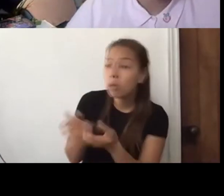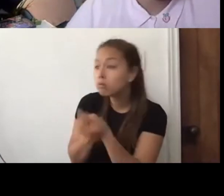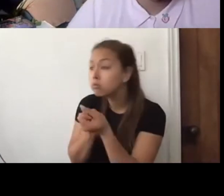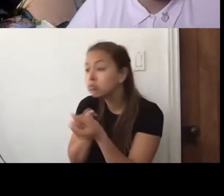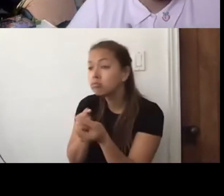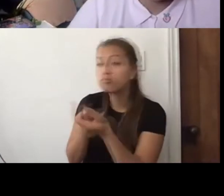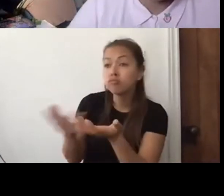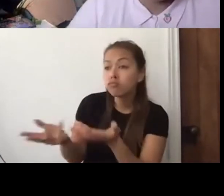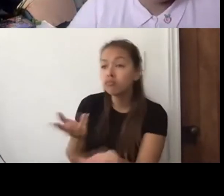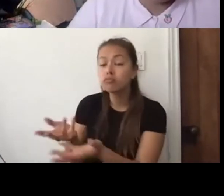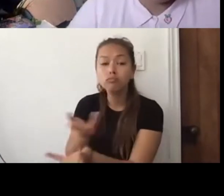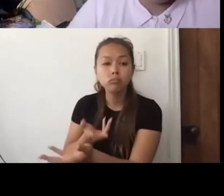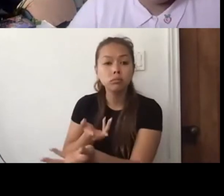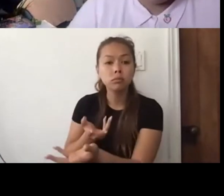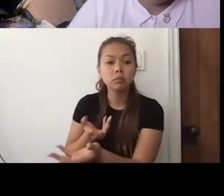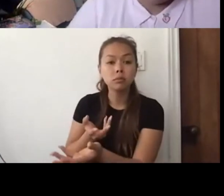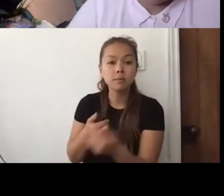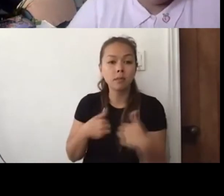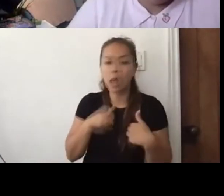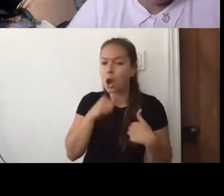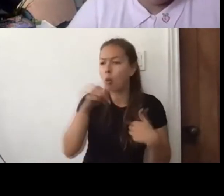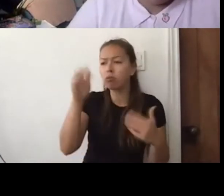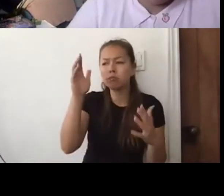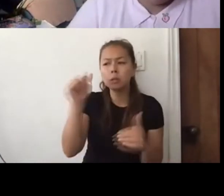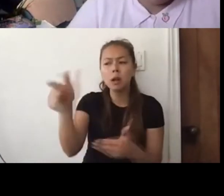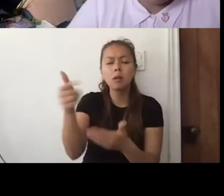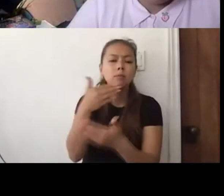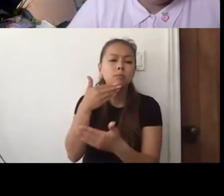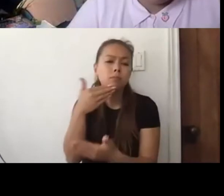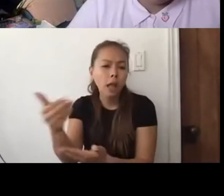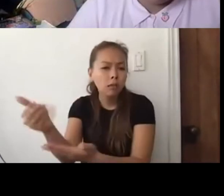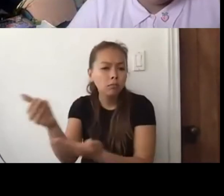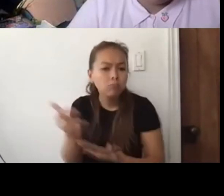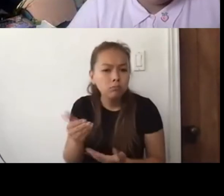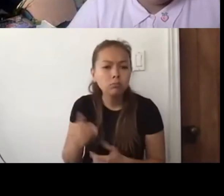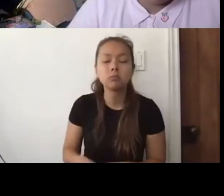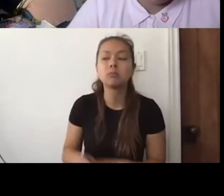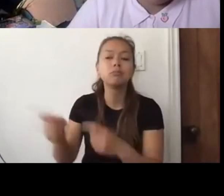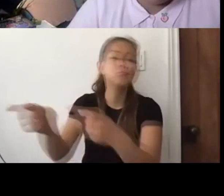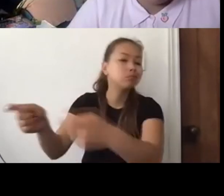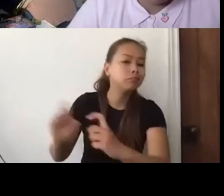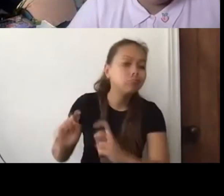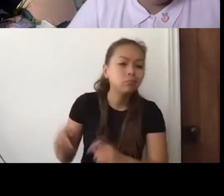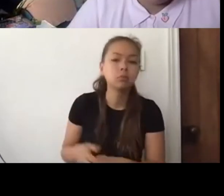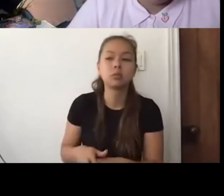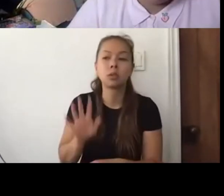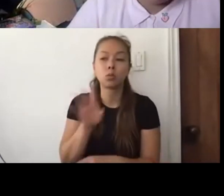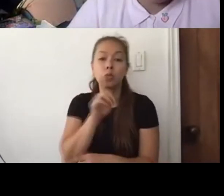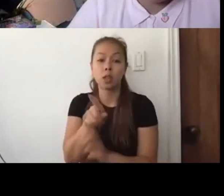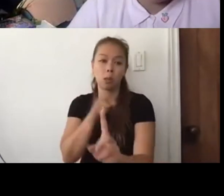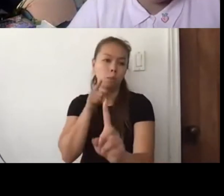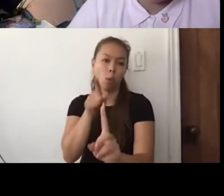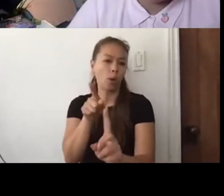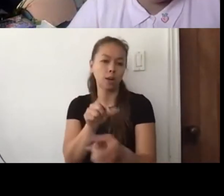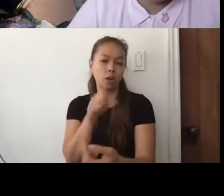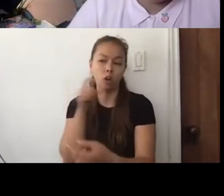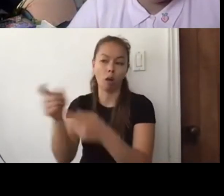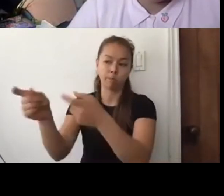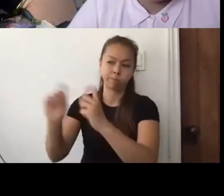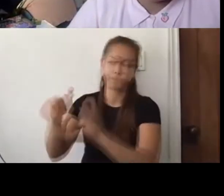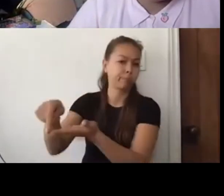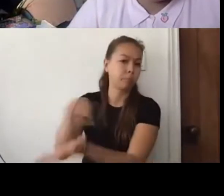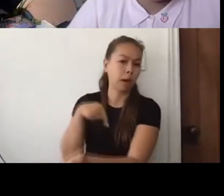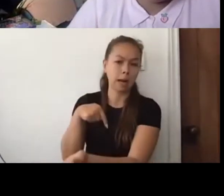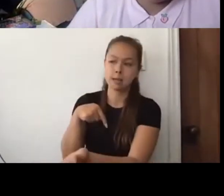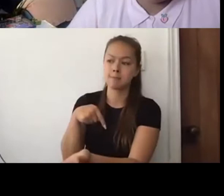to thank you for your service or to thank you for what you're doing for them. That is not the point. I think solidarity just means, as Jaye